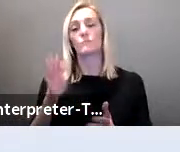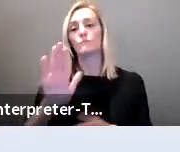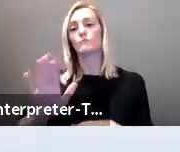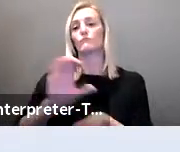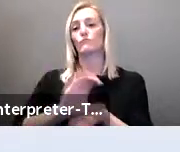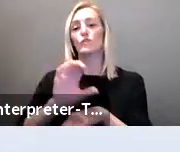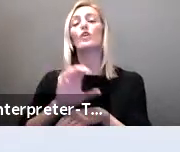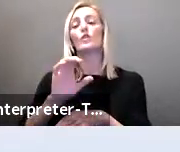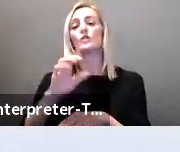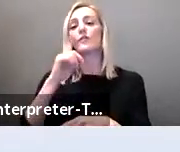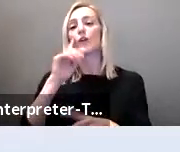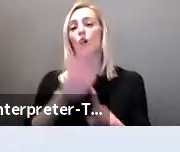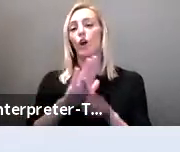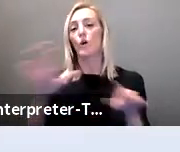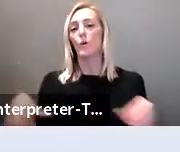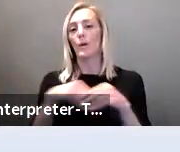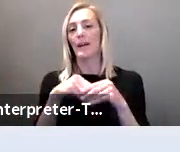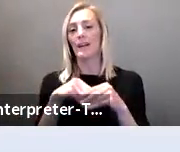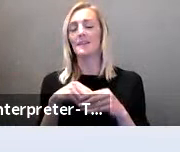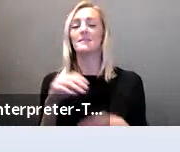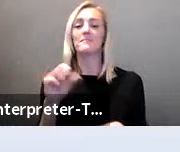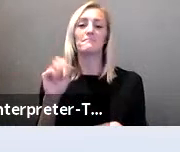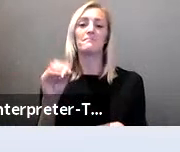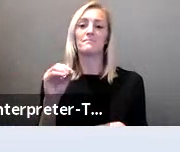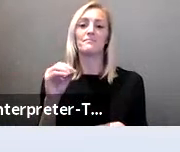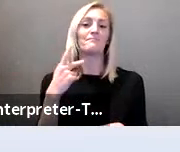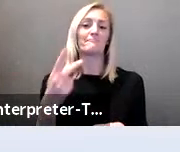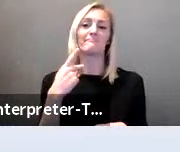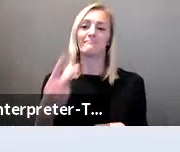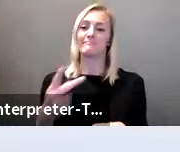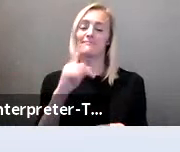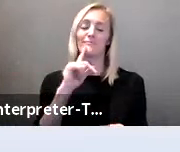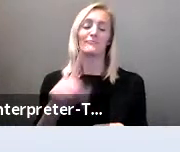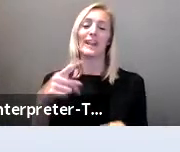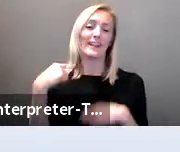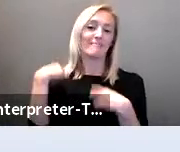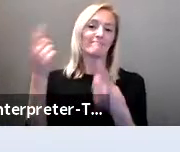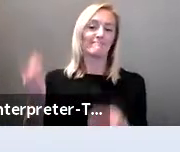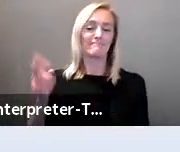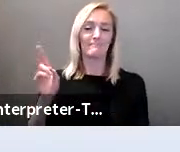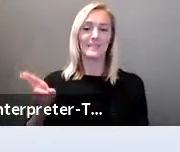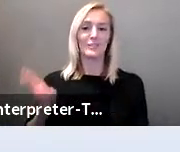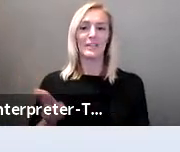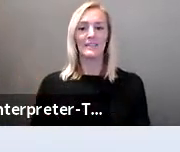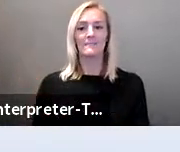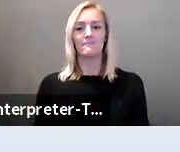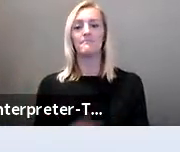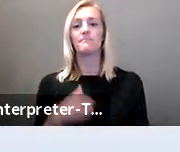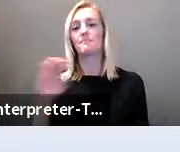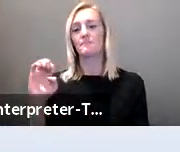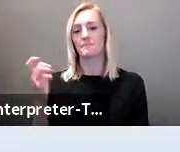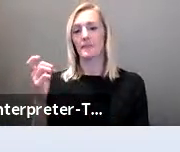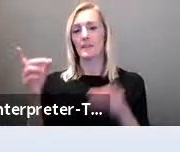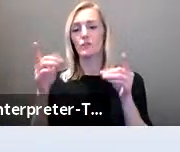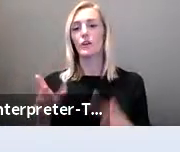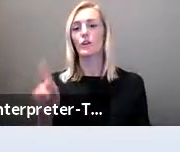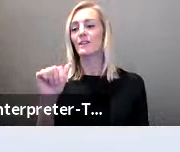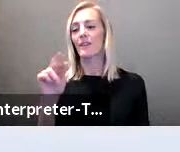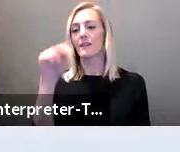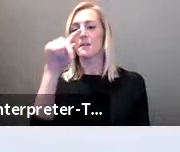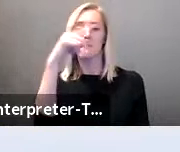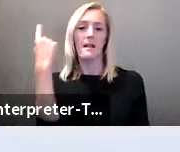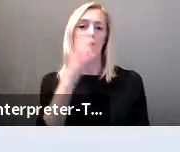to marry. So we have a long and a wonderful history. I am the executive director of the Kansas Black